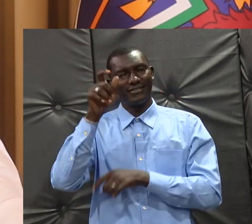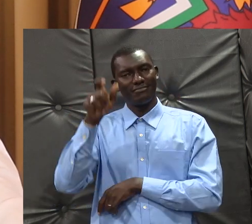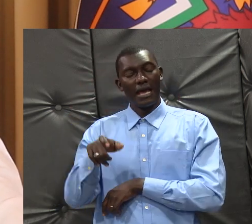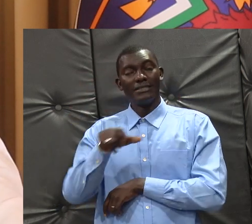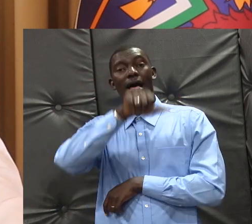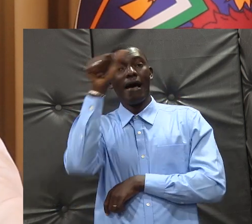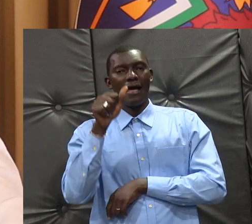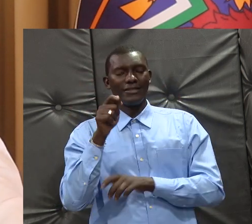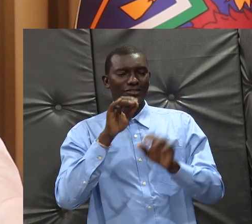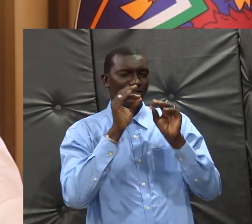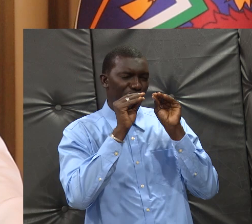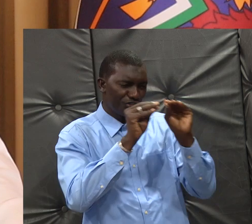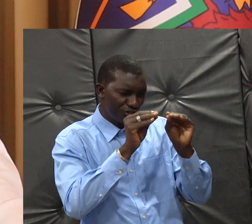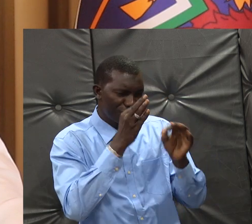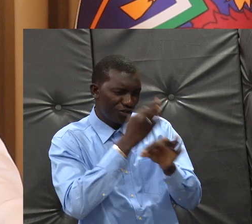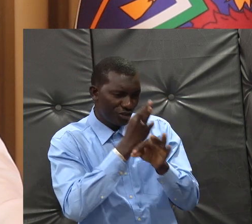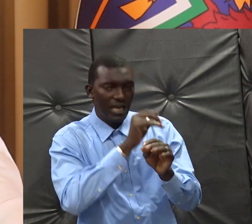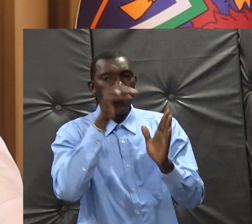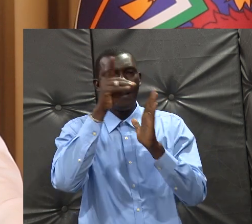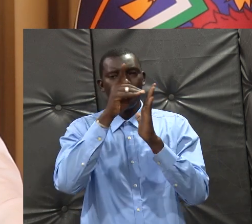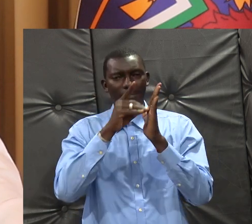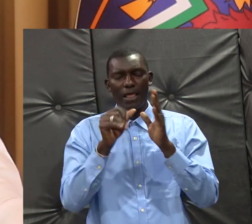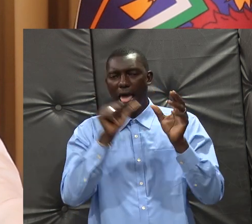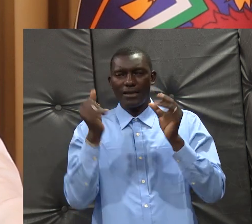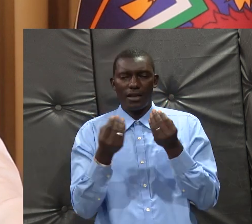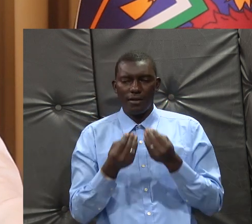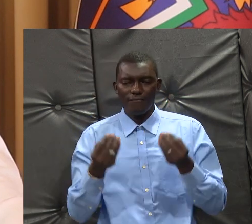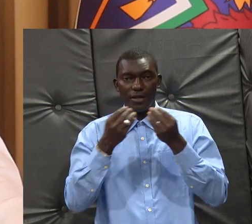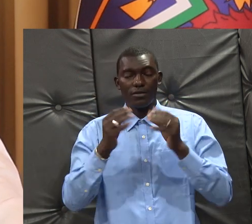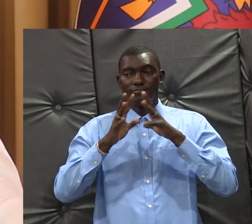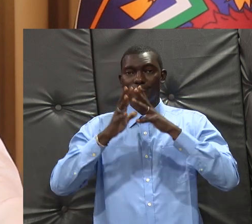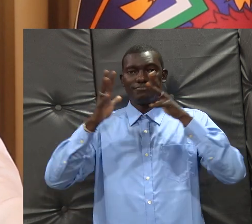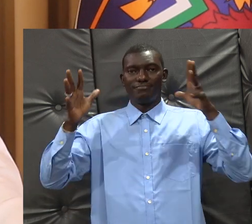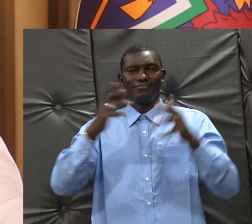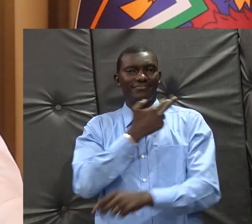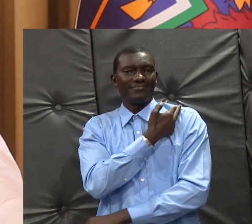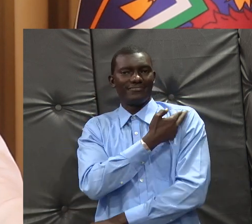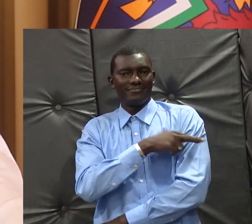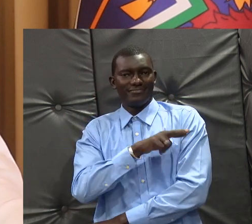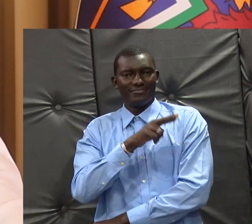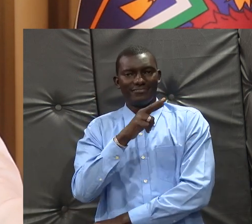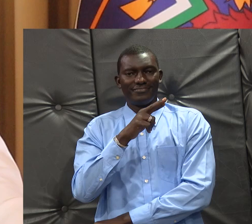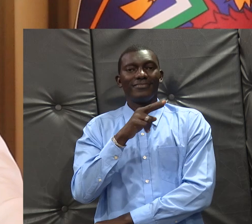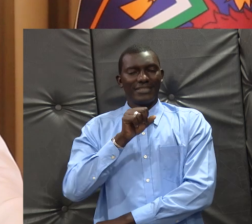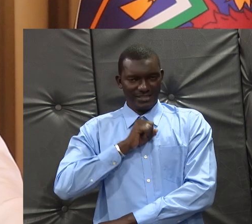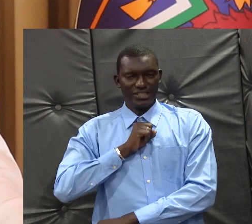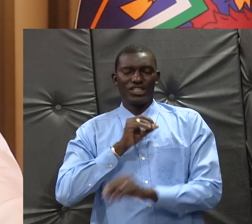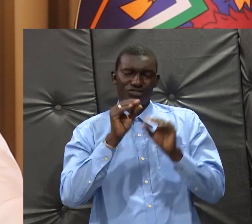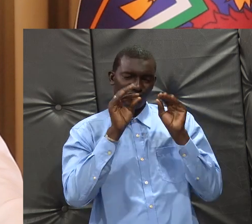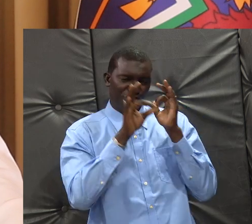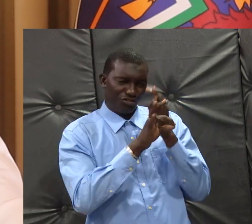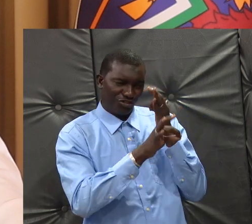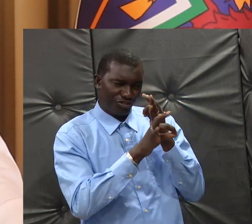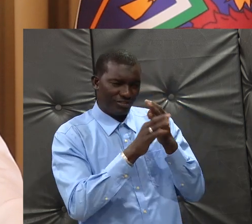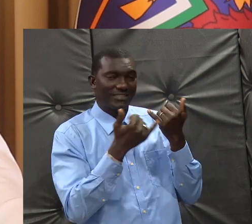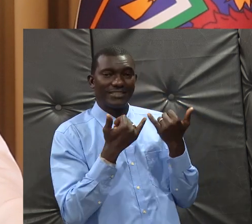principles, and values of the great religion he preached. Fortunately, the key